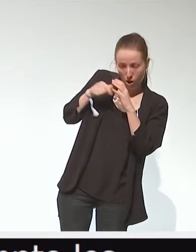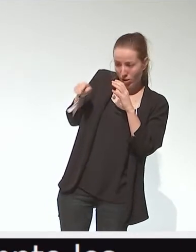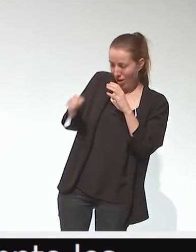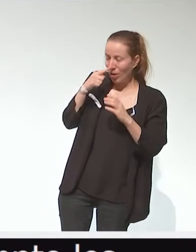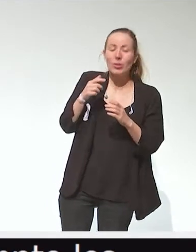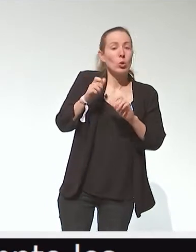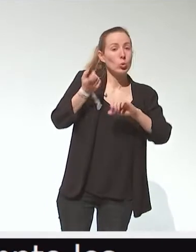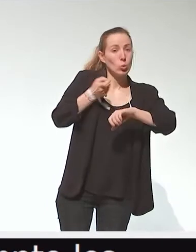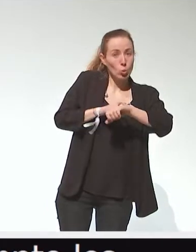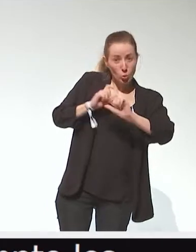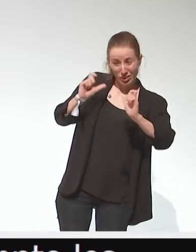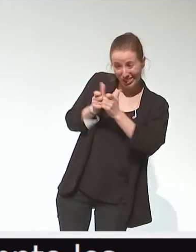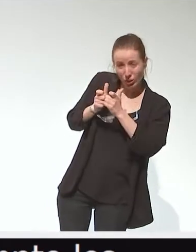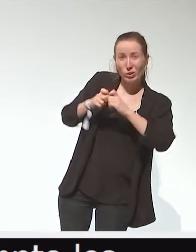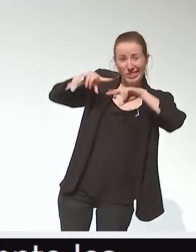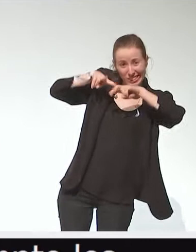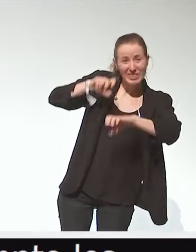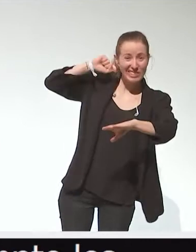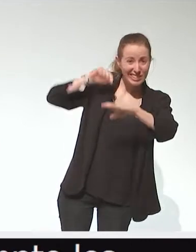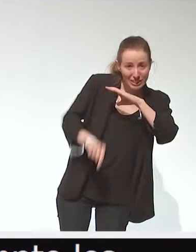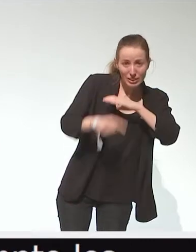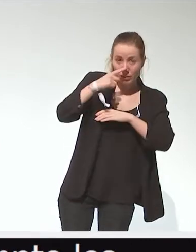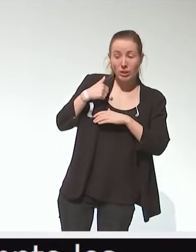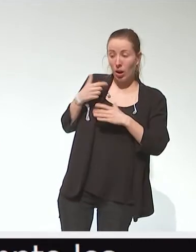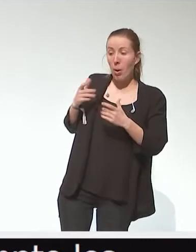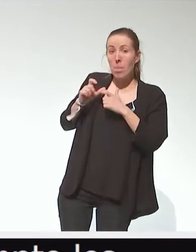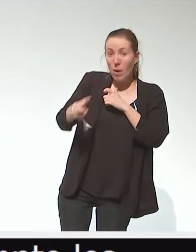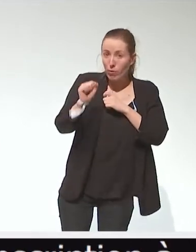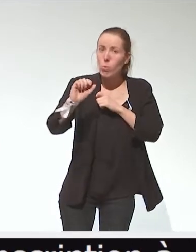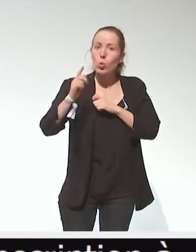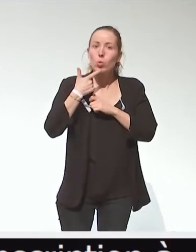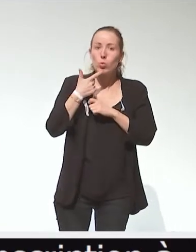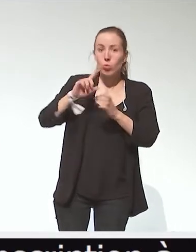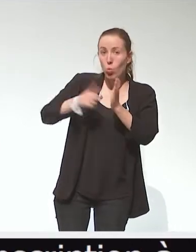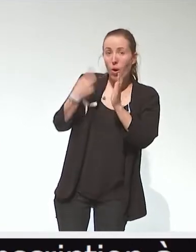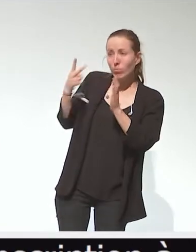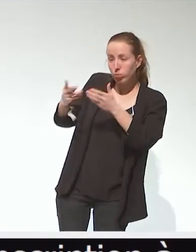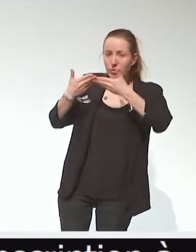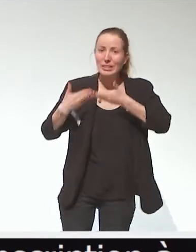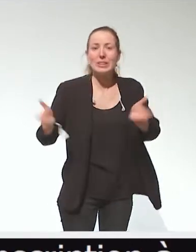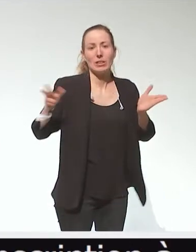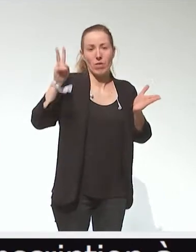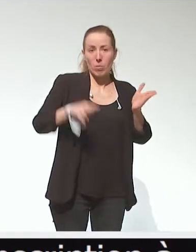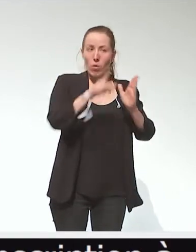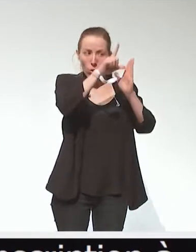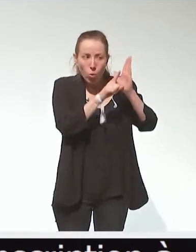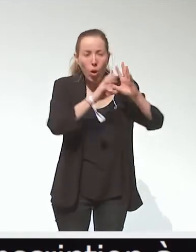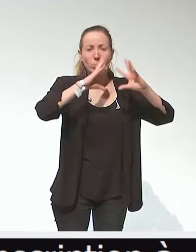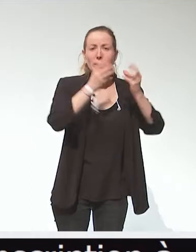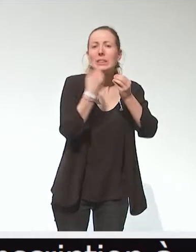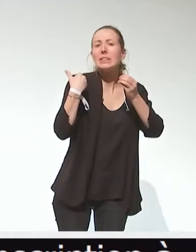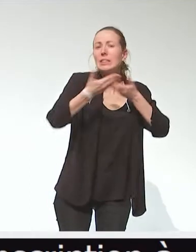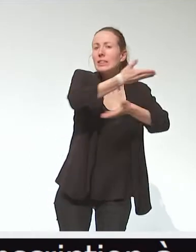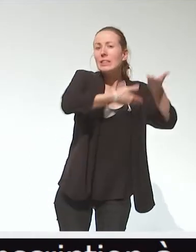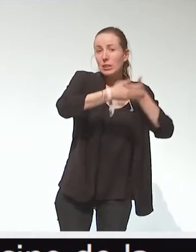the elements linked to the disability. And this is very important for the